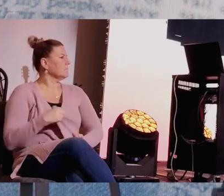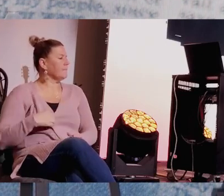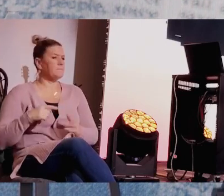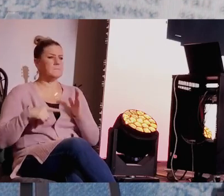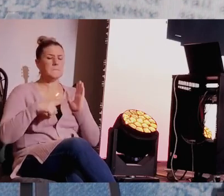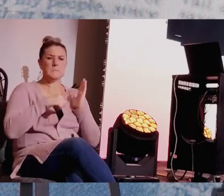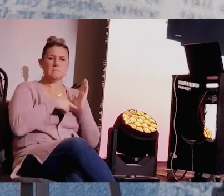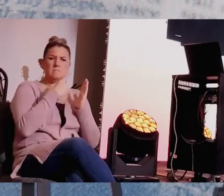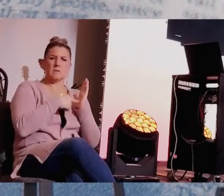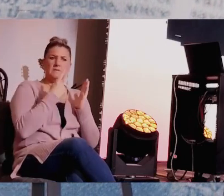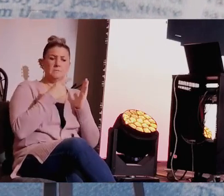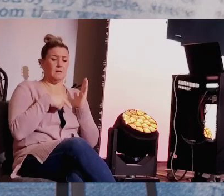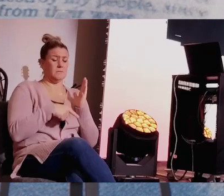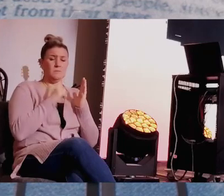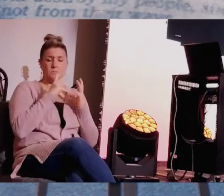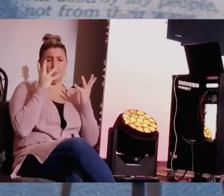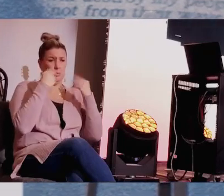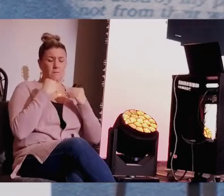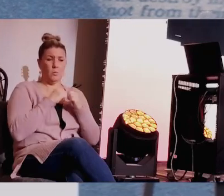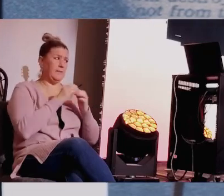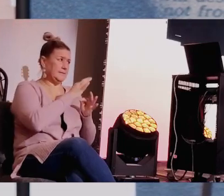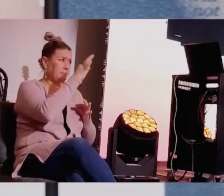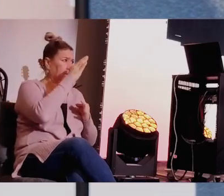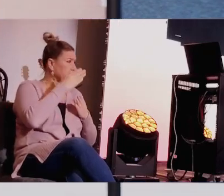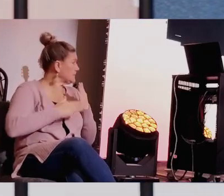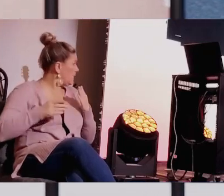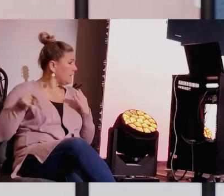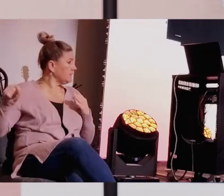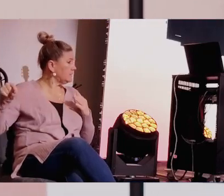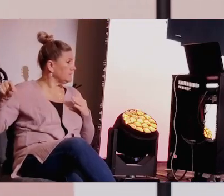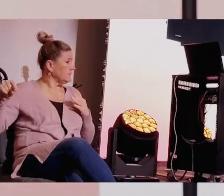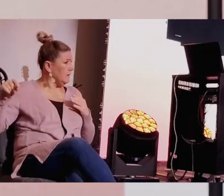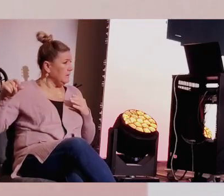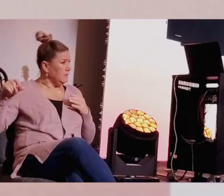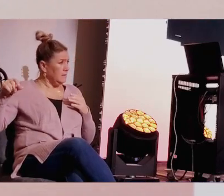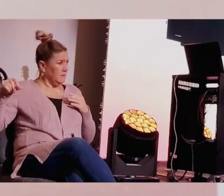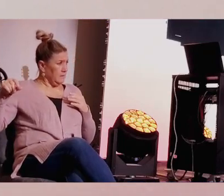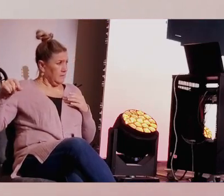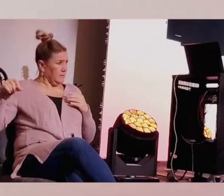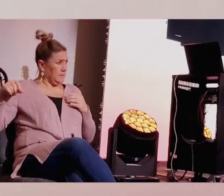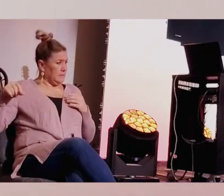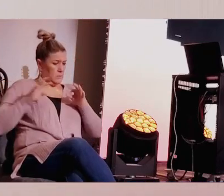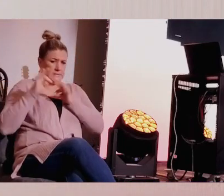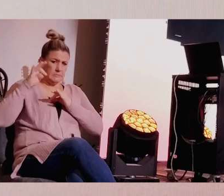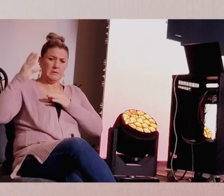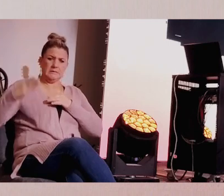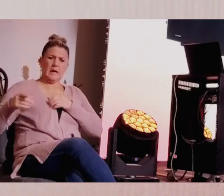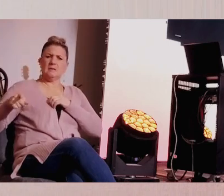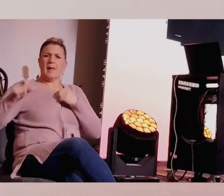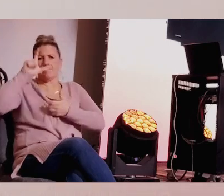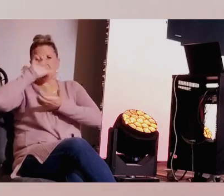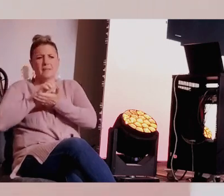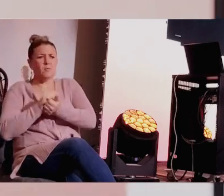Sometimes we, and this is so beautiful on the spirit side, if we're going into science today, which we are, but it can lead with